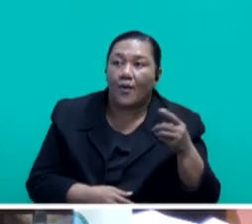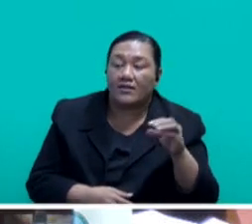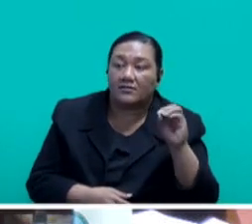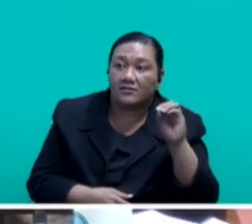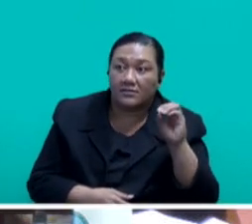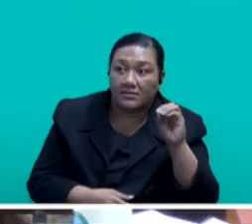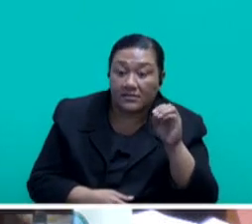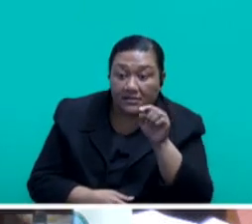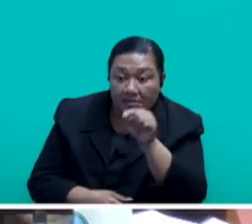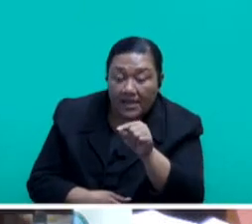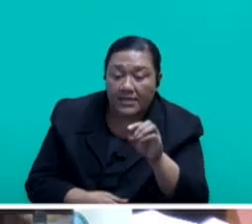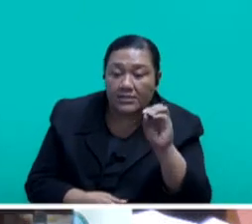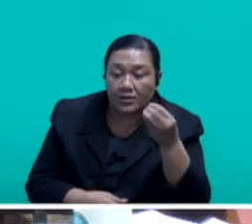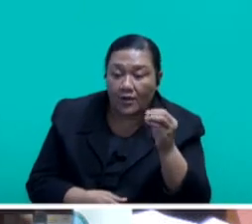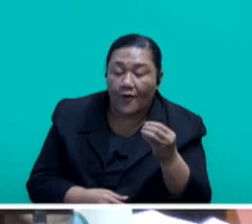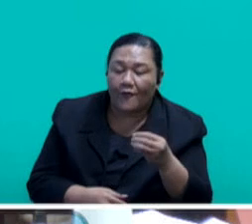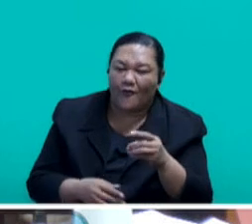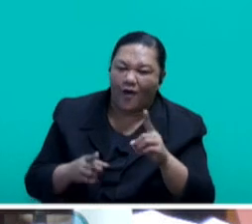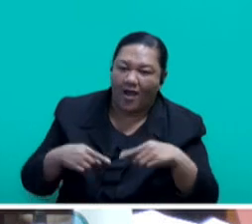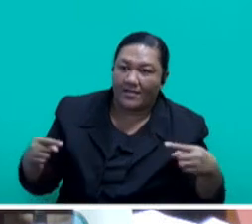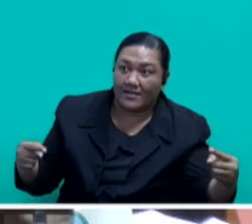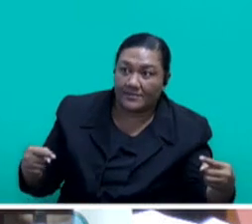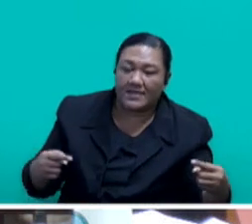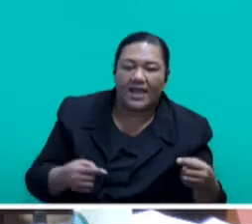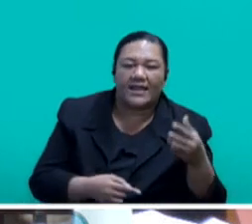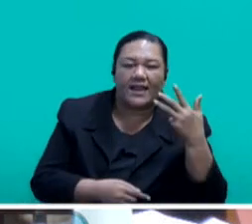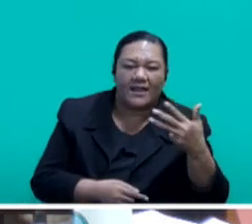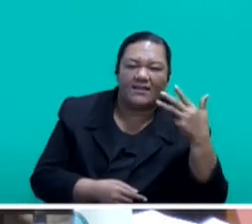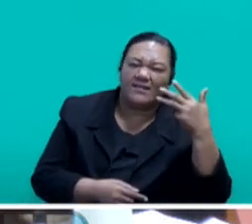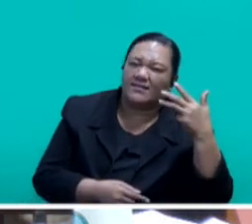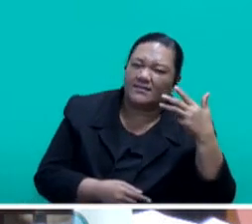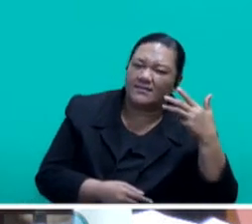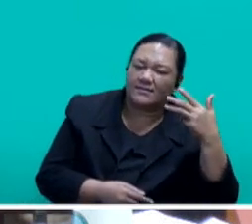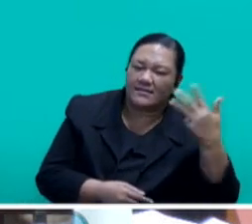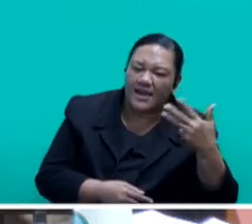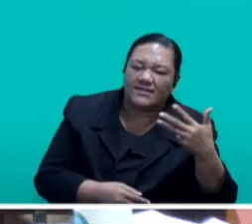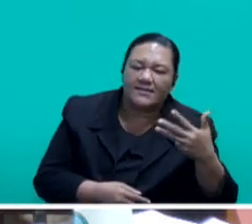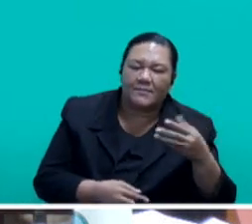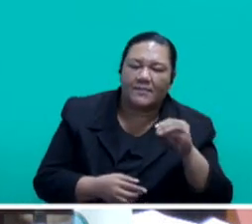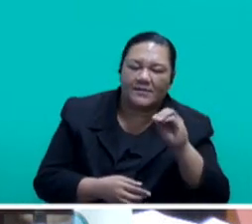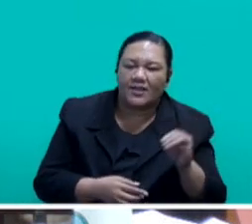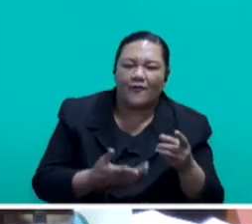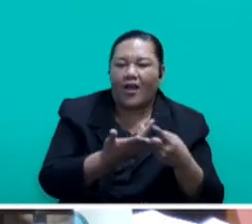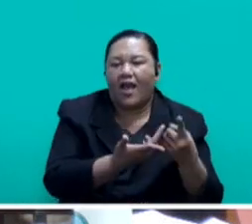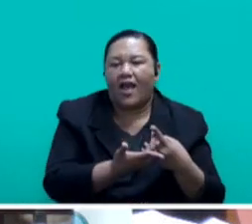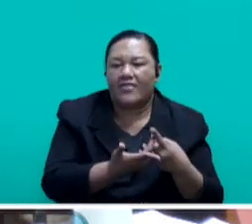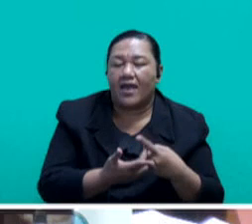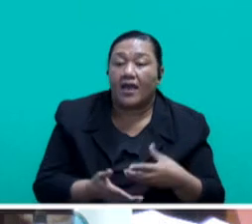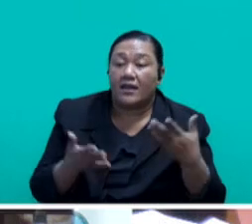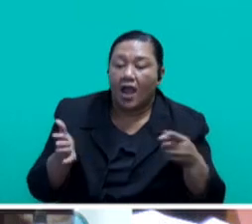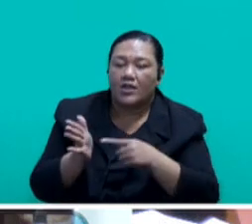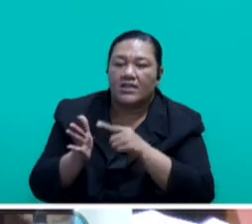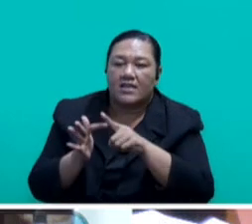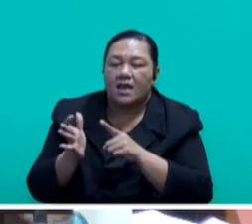items, 9% and 15% on other items. We now will have only two-tier program, which